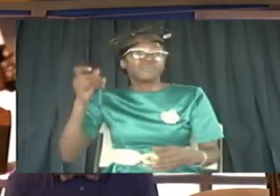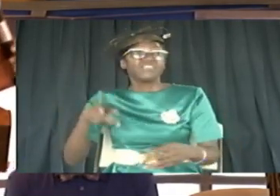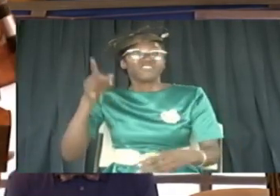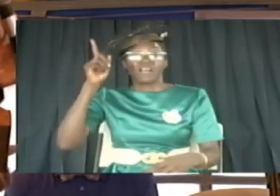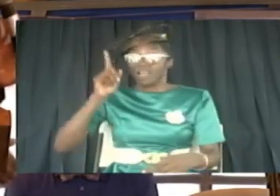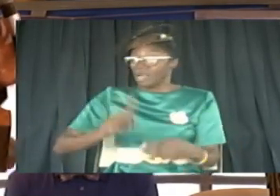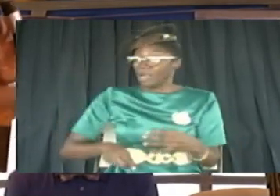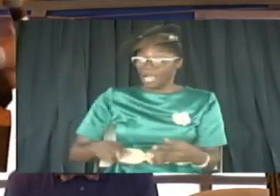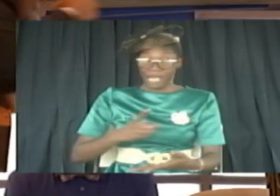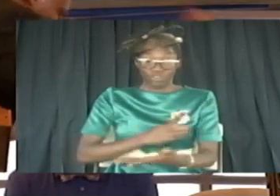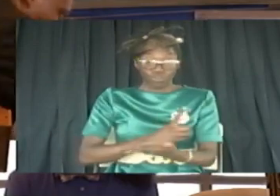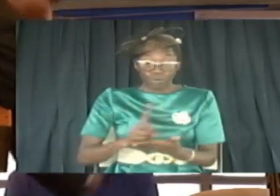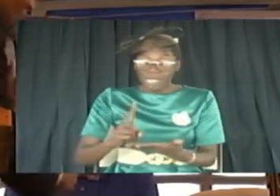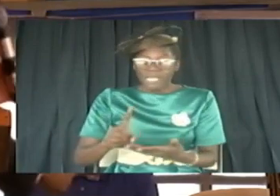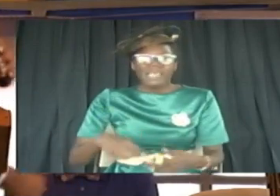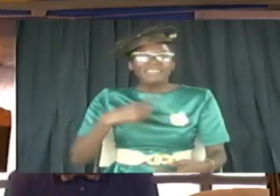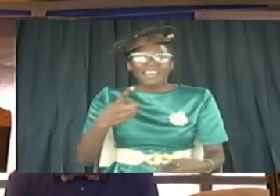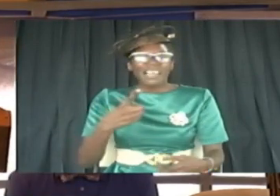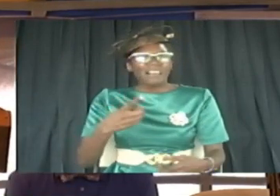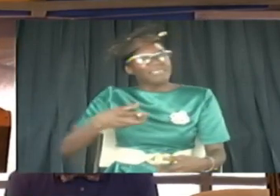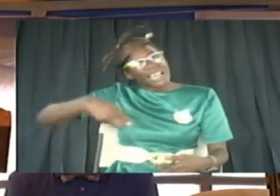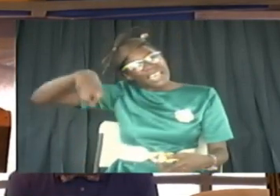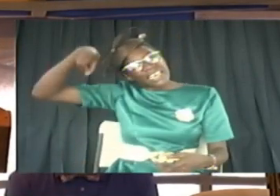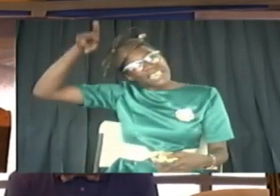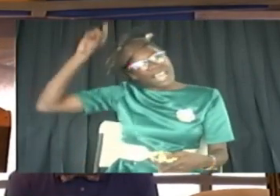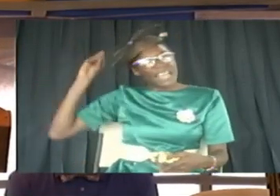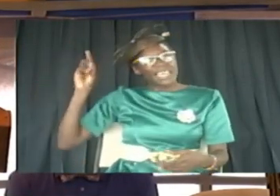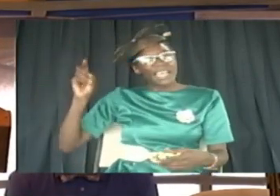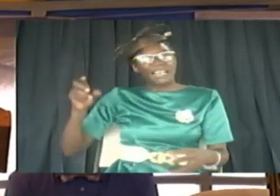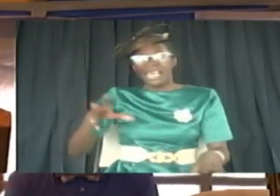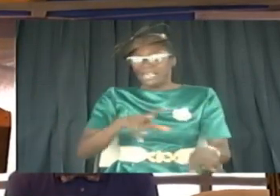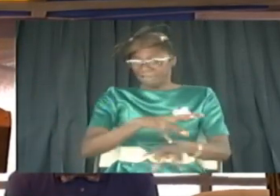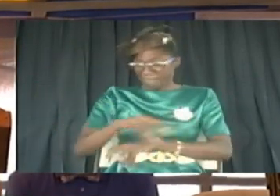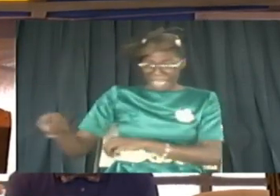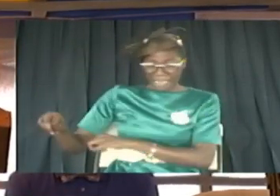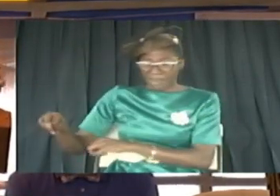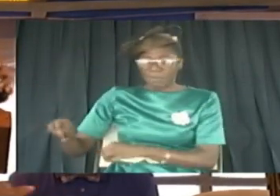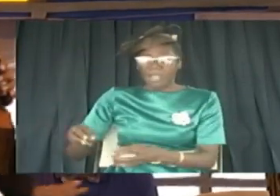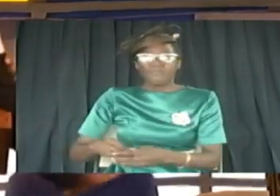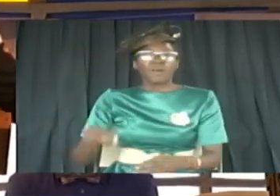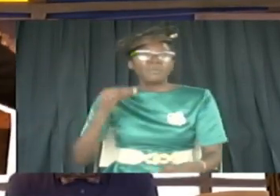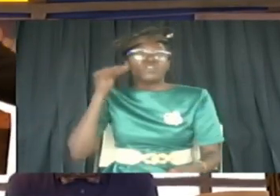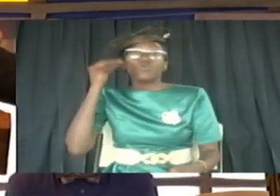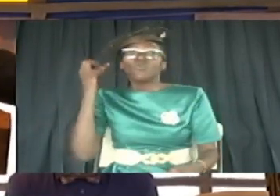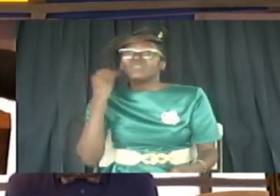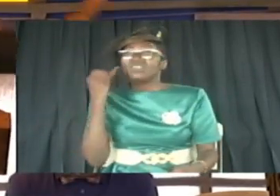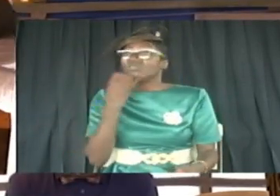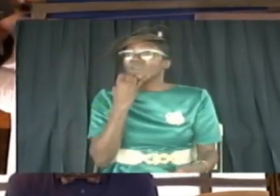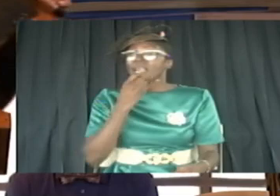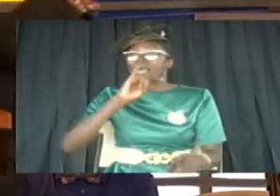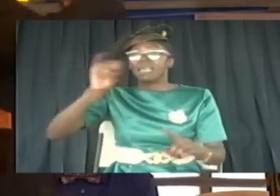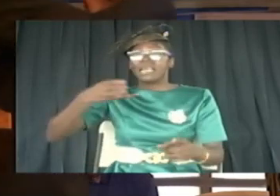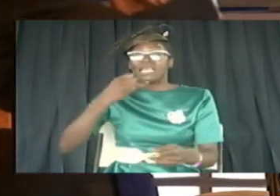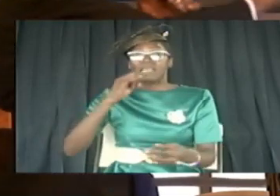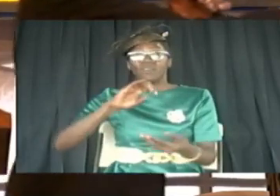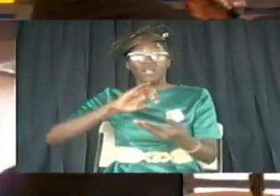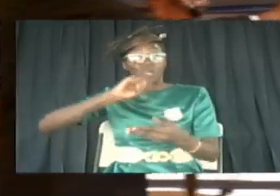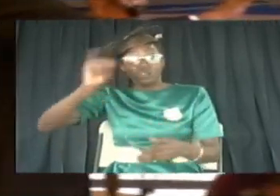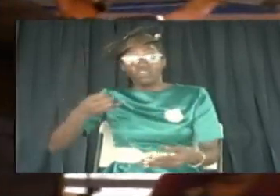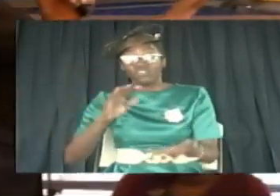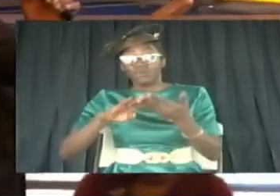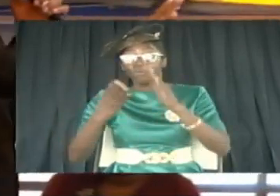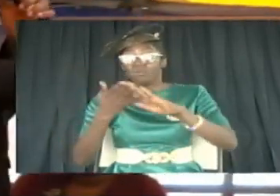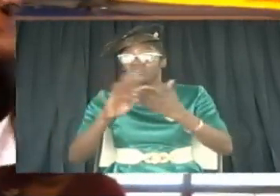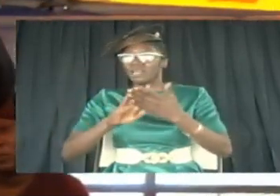that Daniel was taken away from his home in Israel, and he left Jerusalem and was taken over